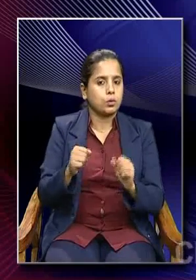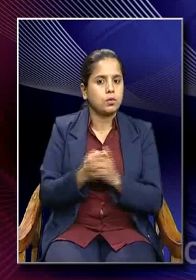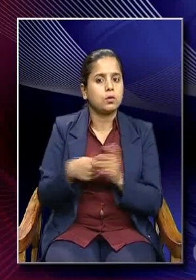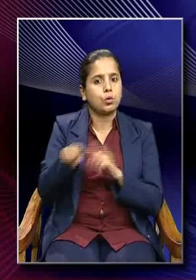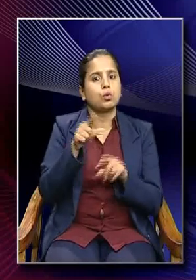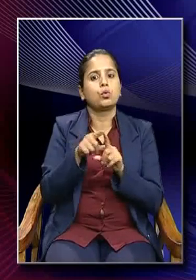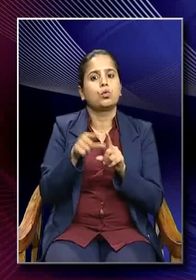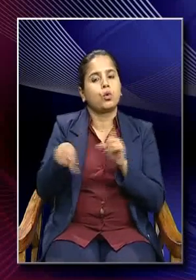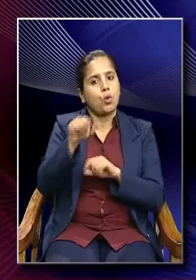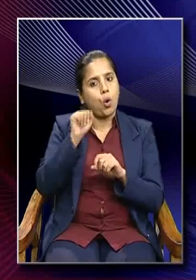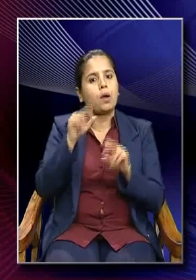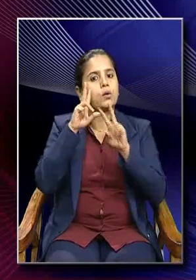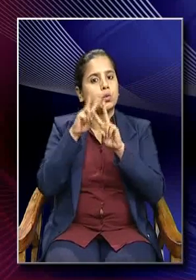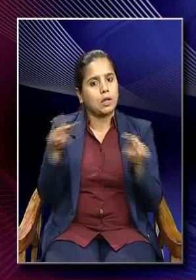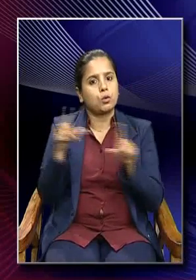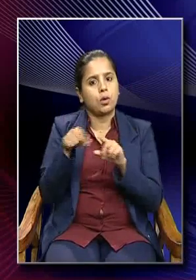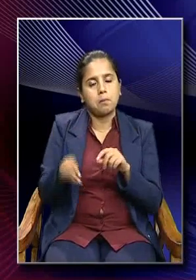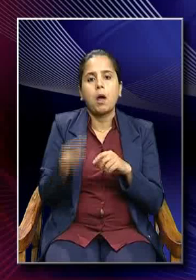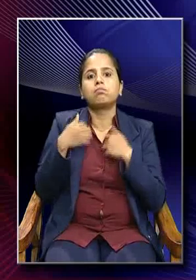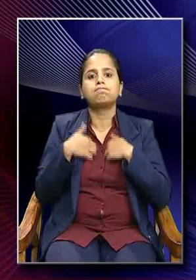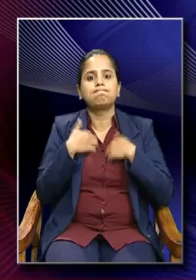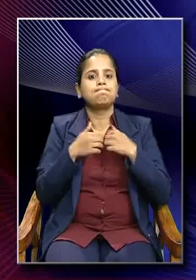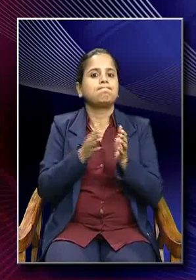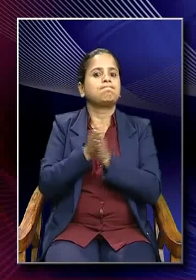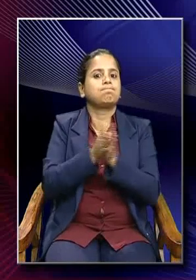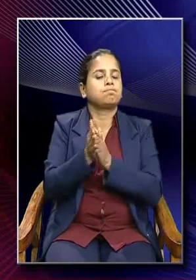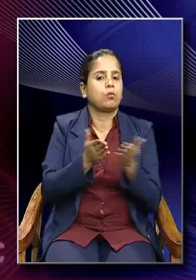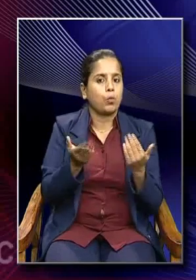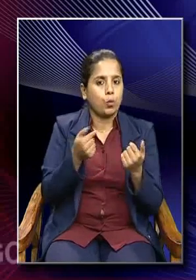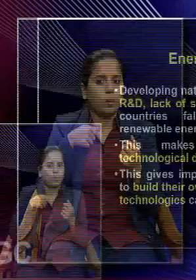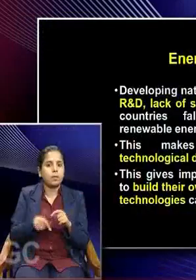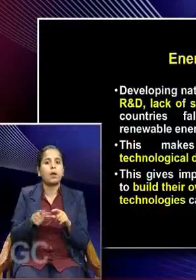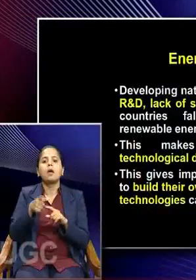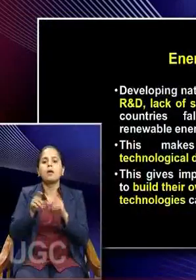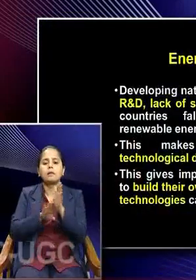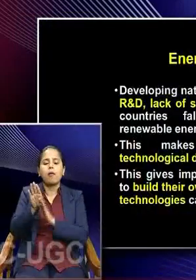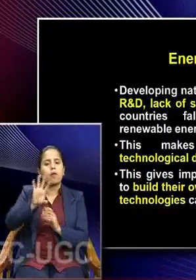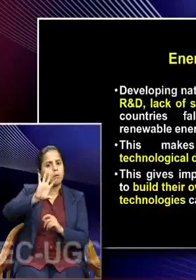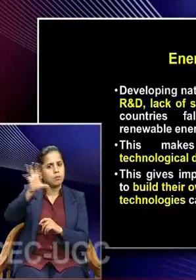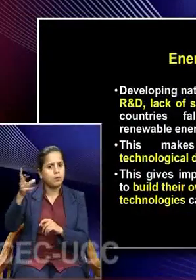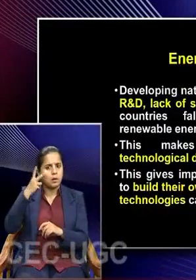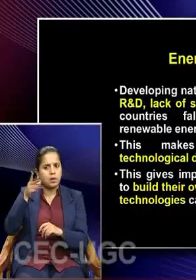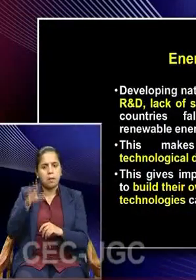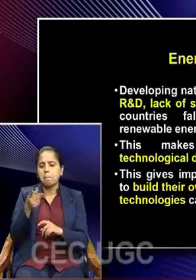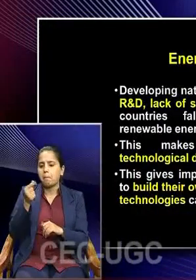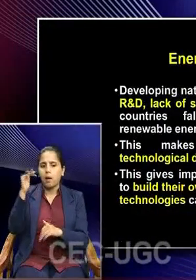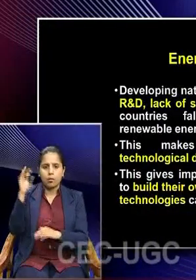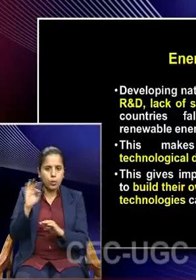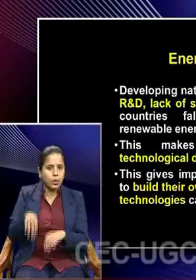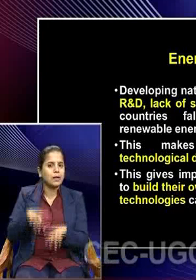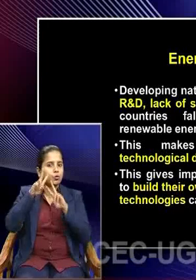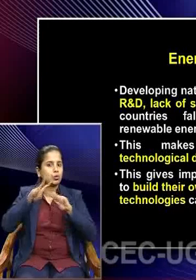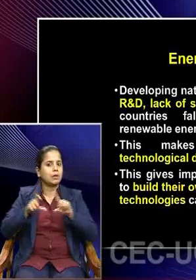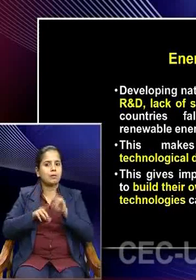do their own research and get motivated. Developing nations lack they lack capital, lack of R&D, lack